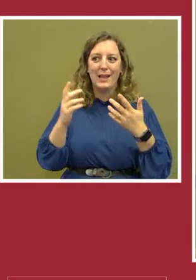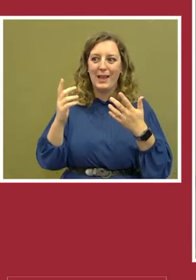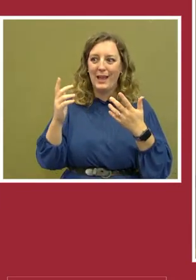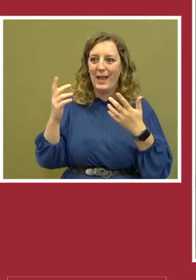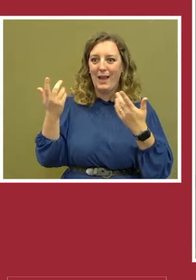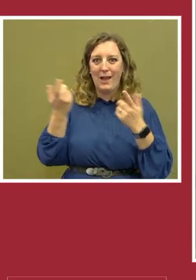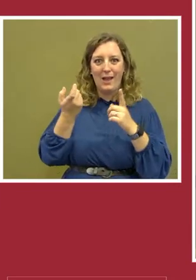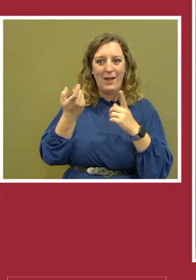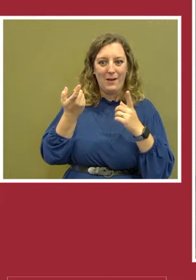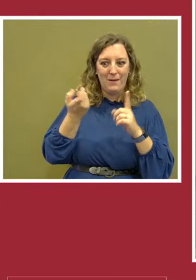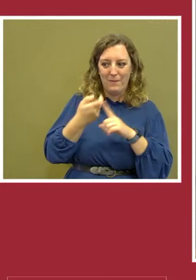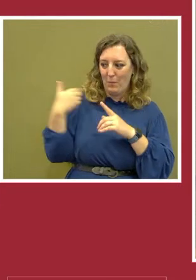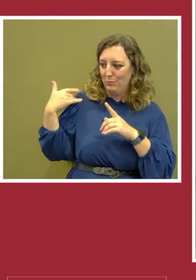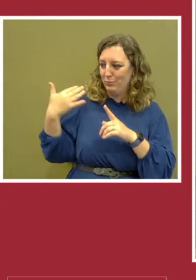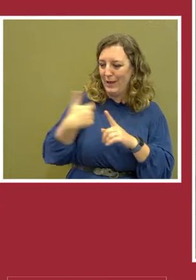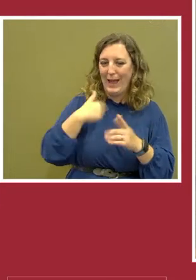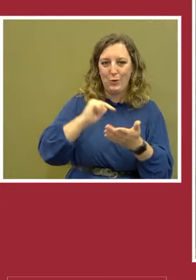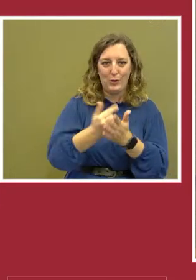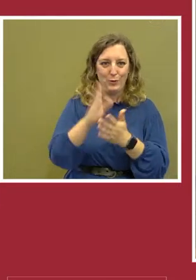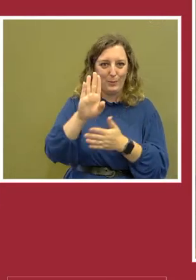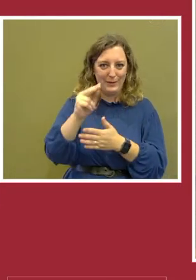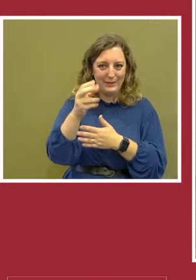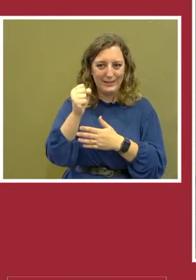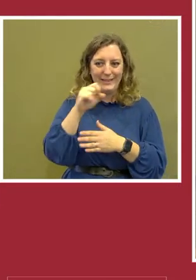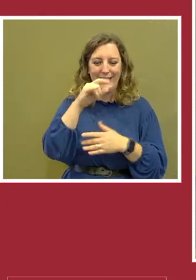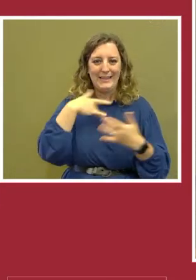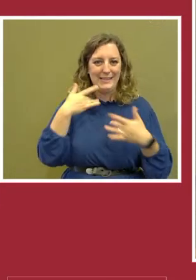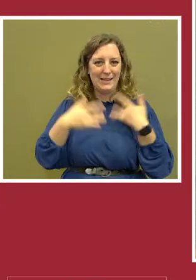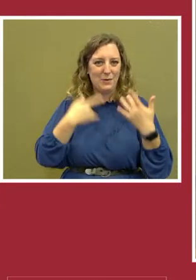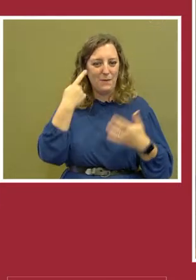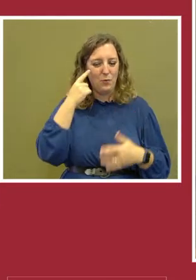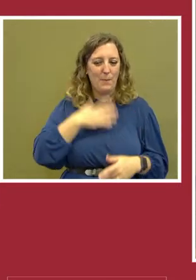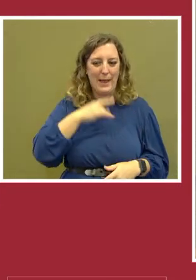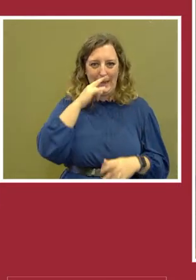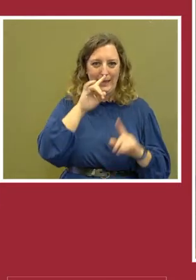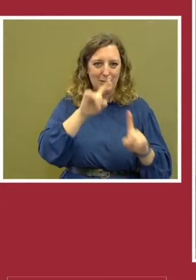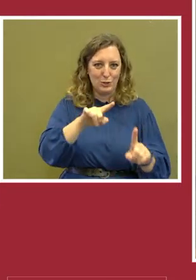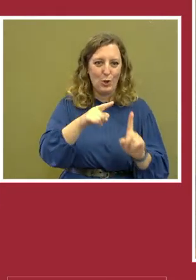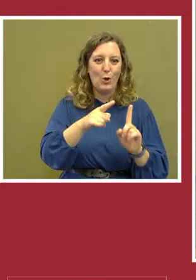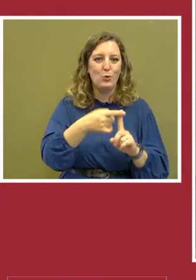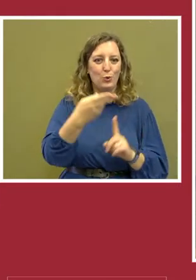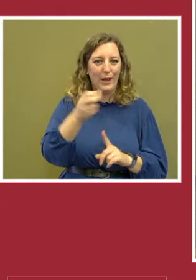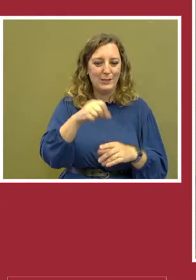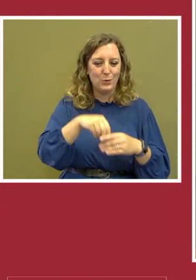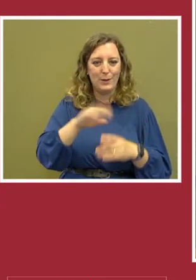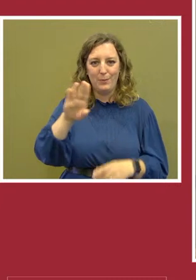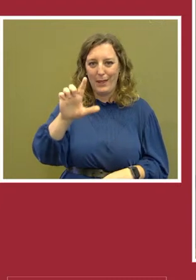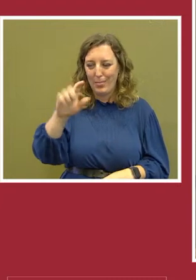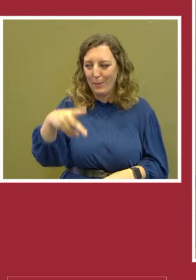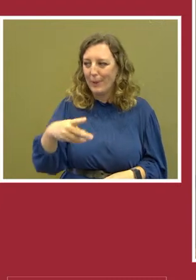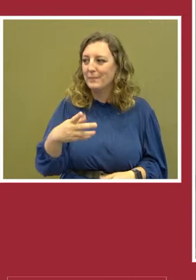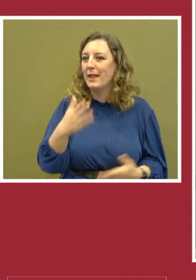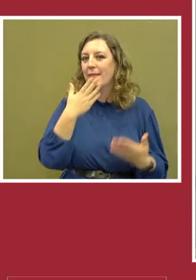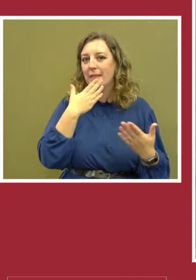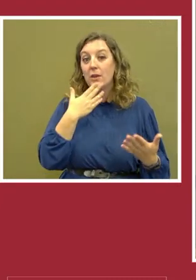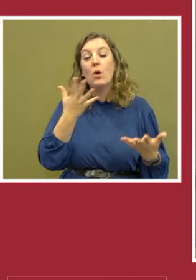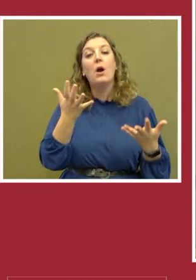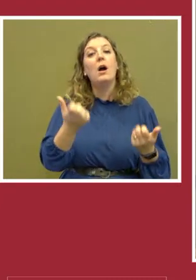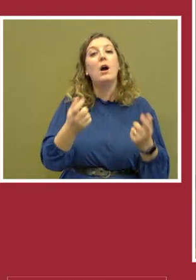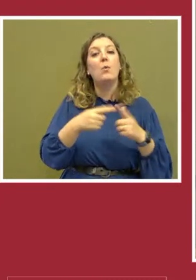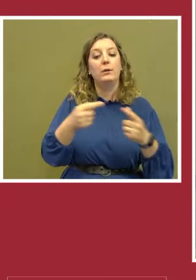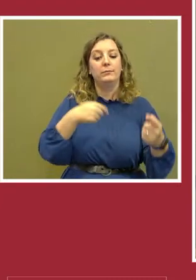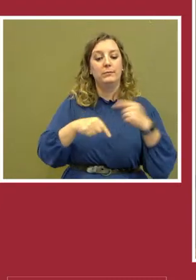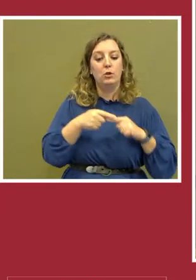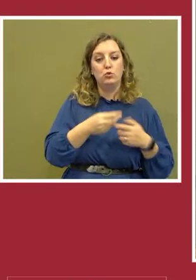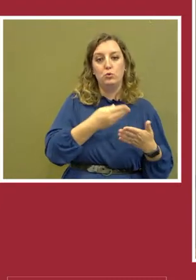I graduated from Ben High, and it makes me really excited for my kids to go to high school in Ben Lapine. So thank you for all that. I do just want to come back